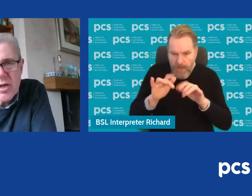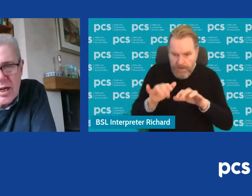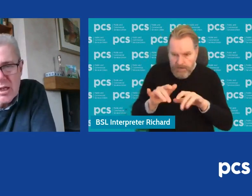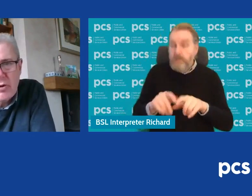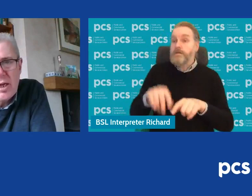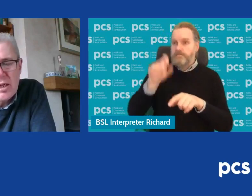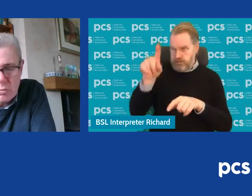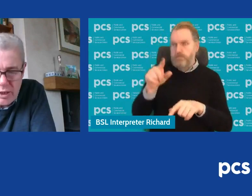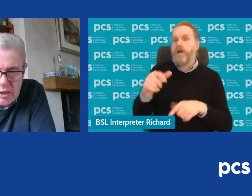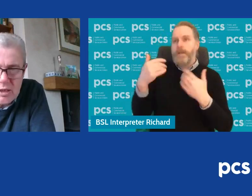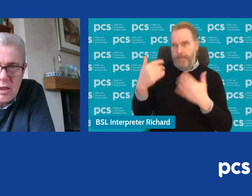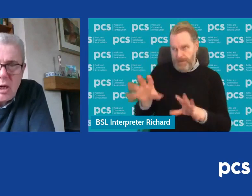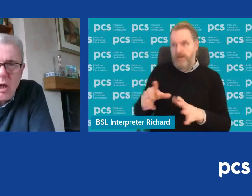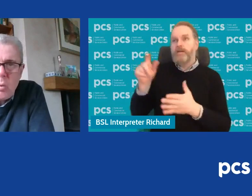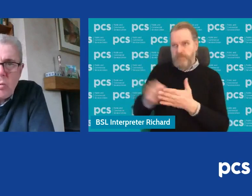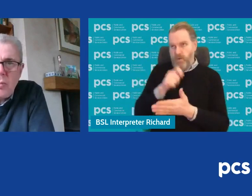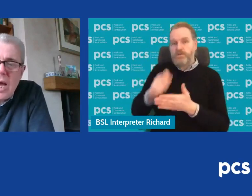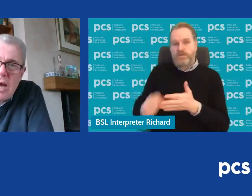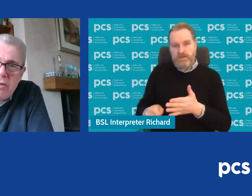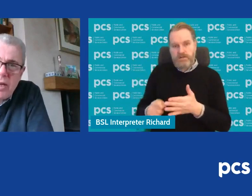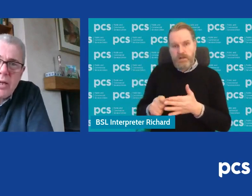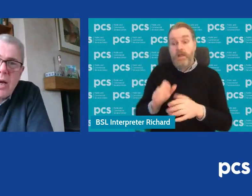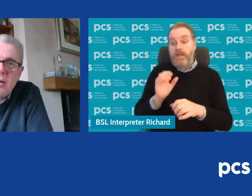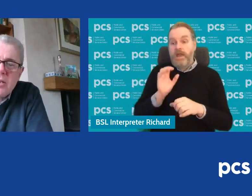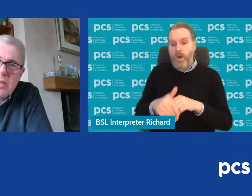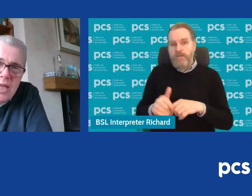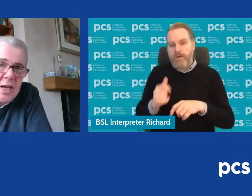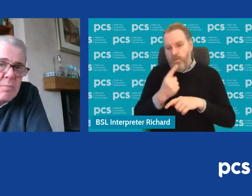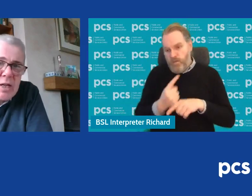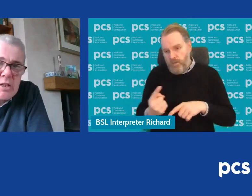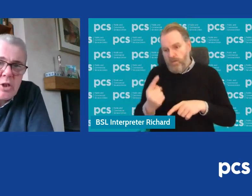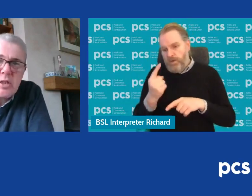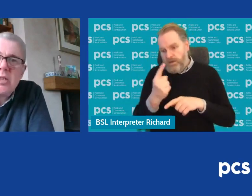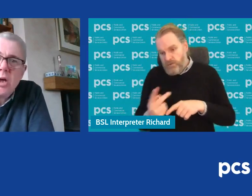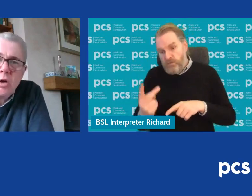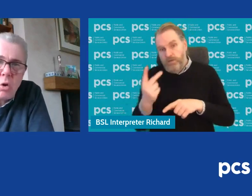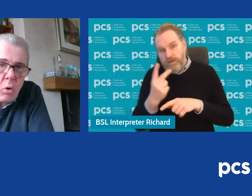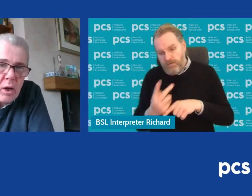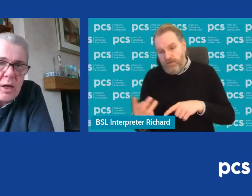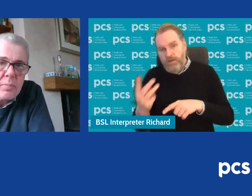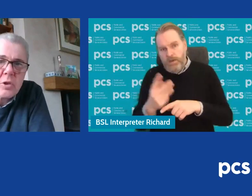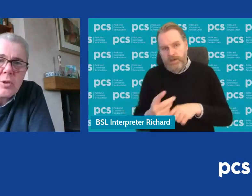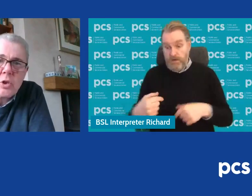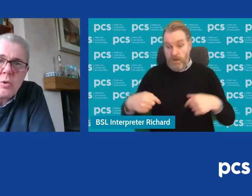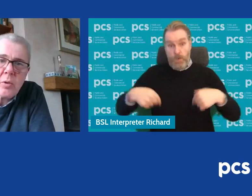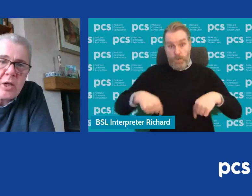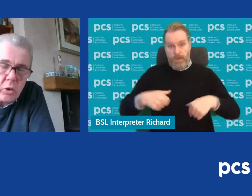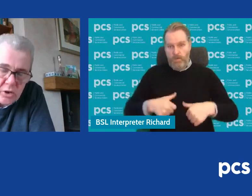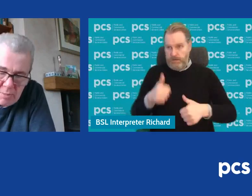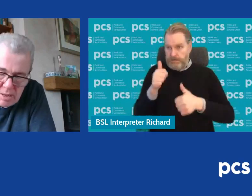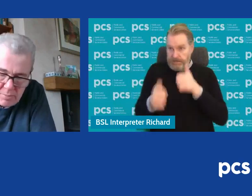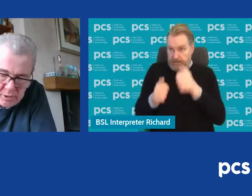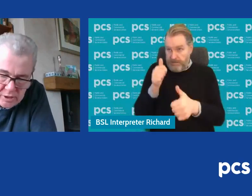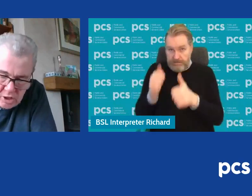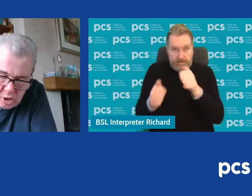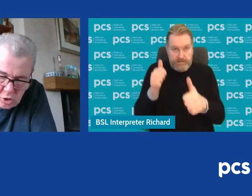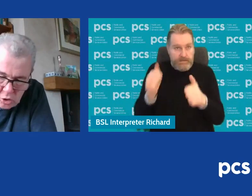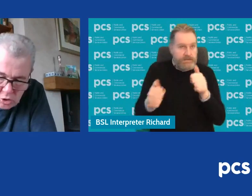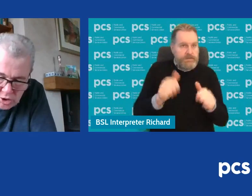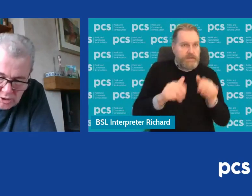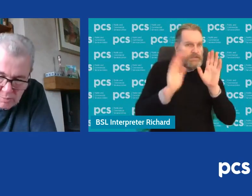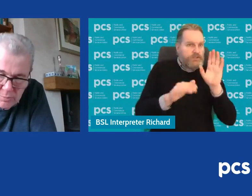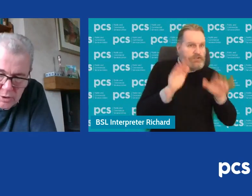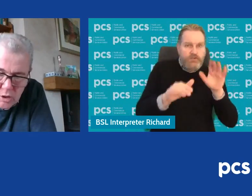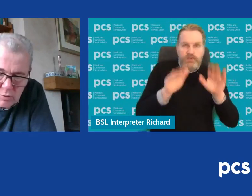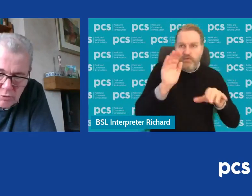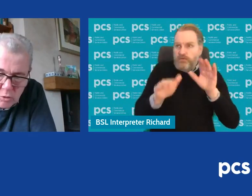over the next few days and weeks, we will be having text messages, call hub to ensure that we contact members,